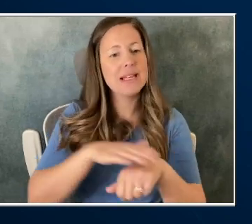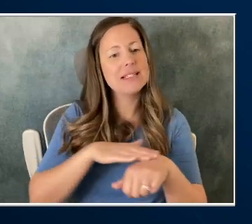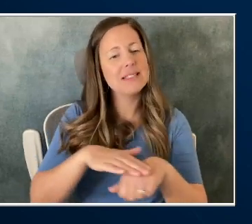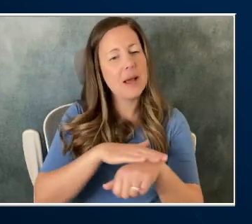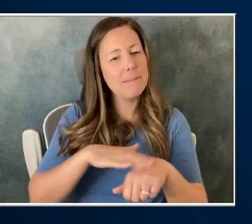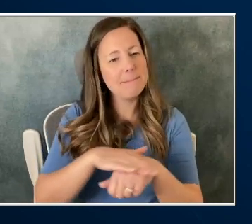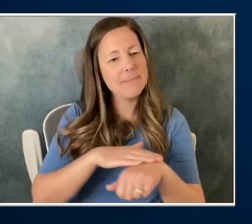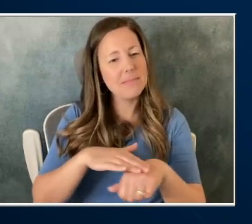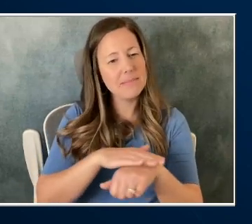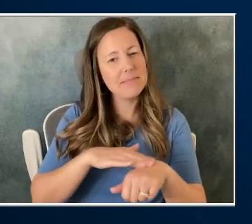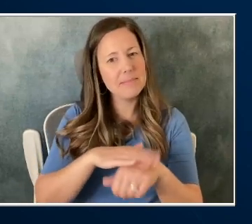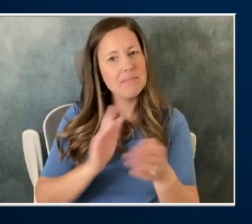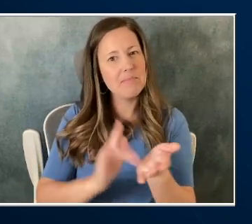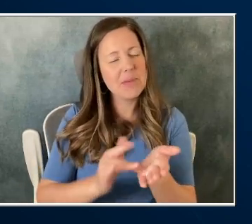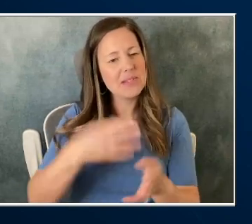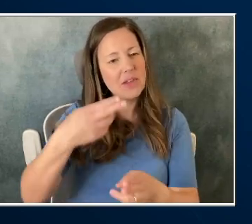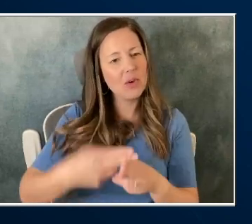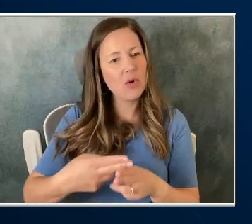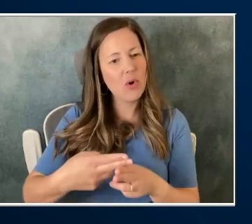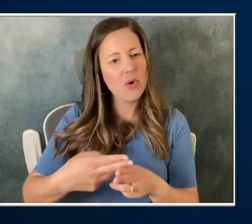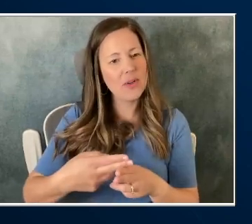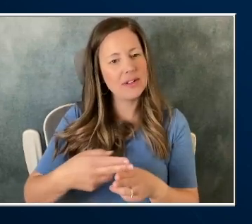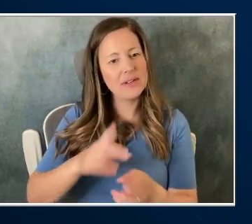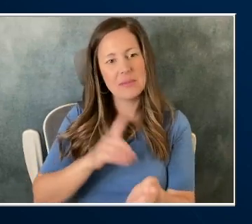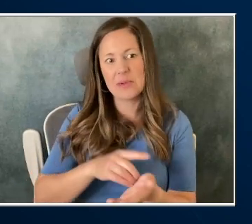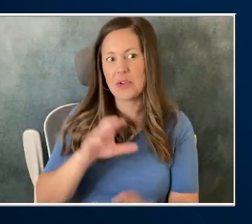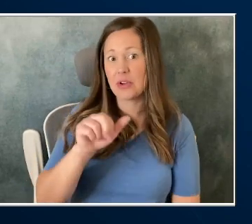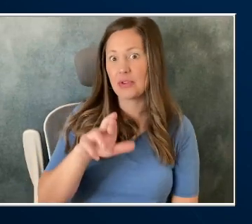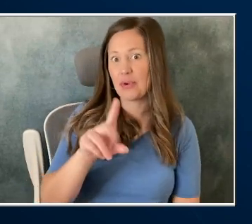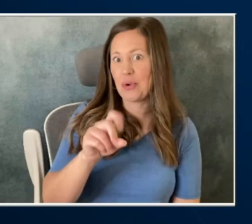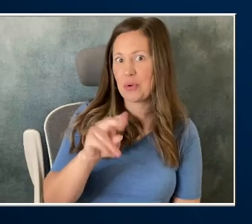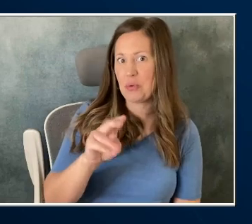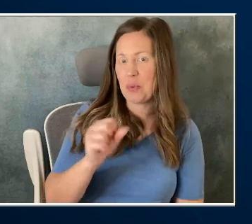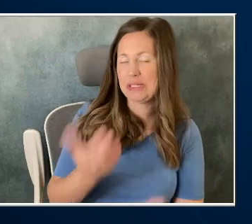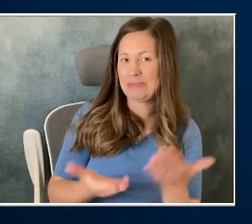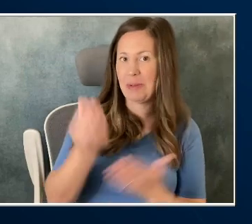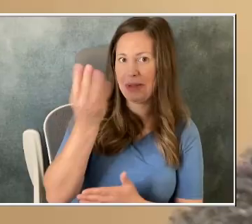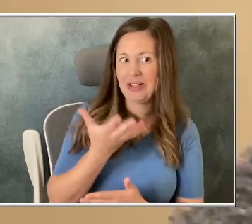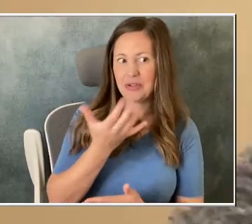was called, Dr. Cardona, feel free to correct me here,